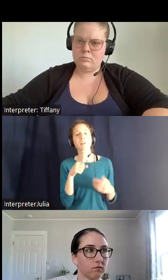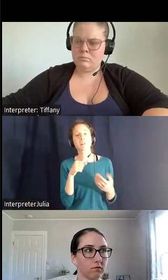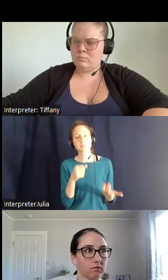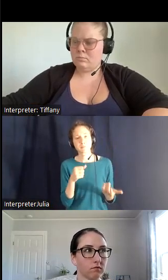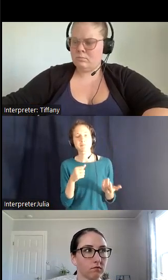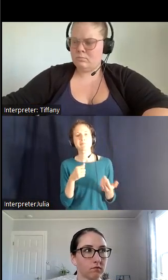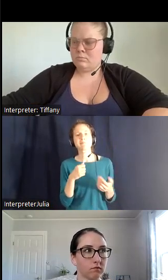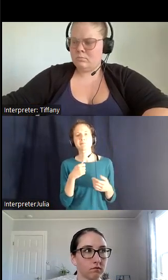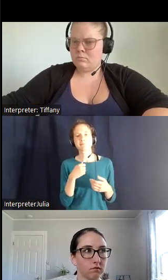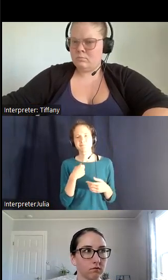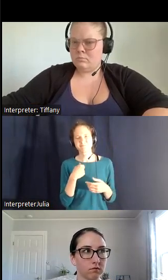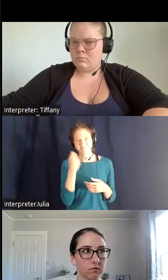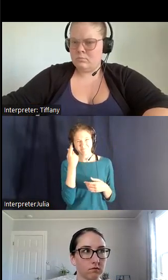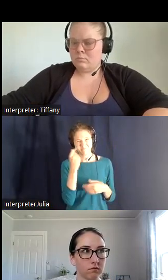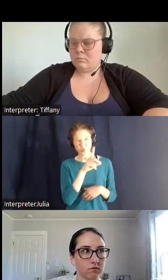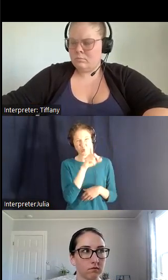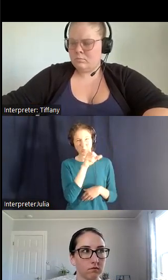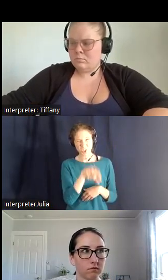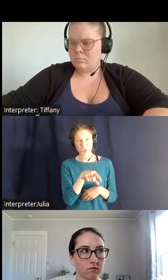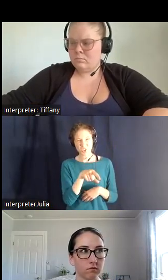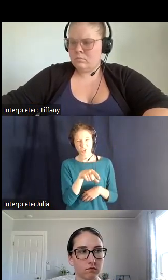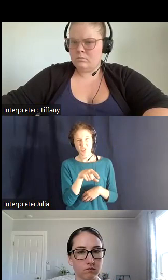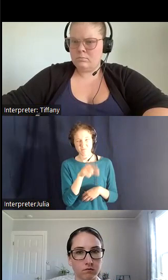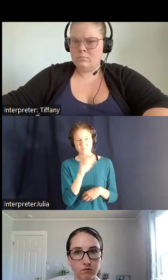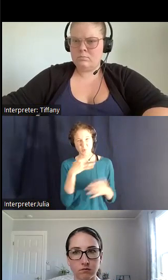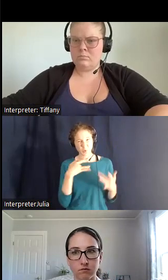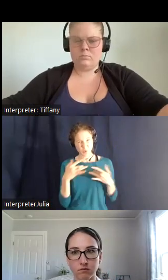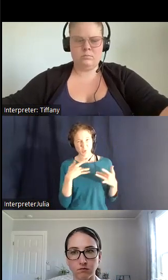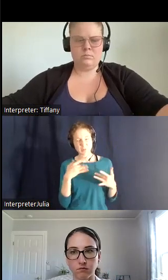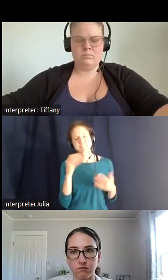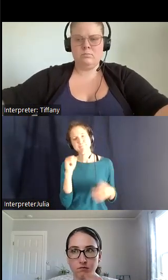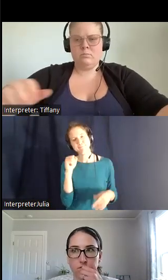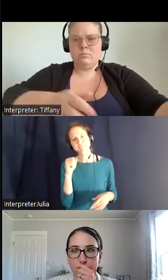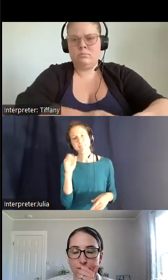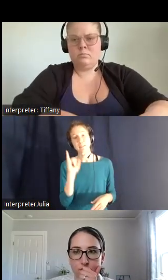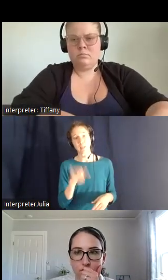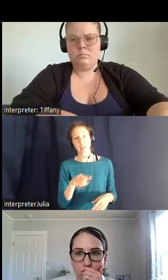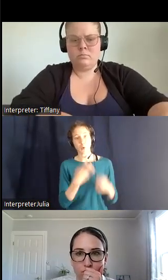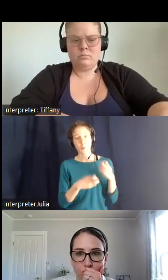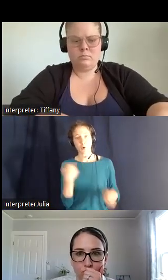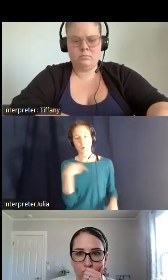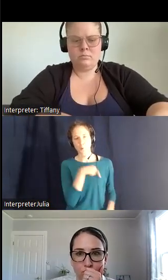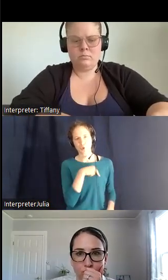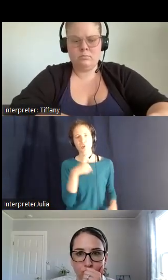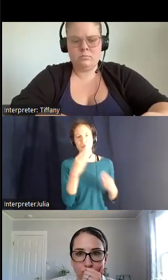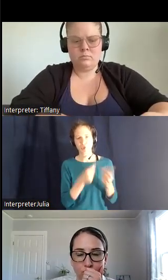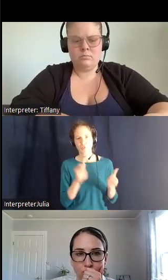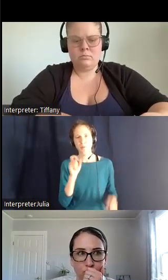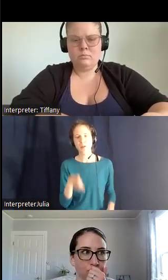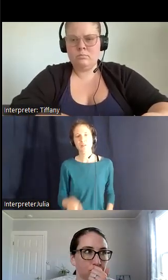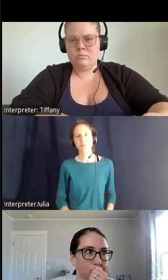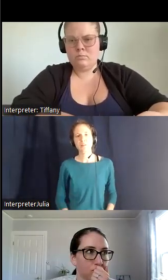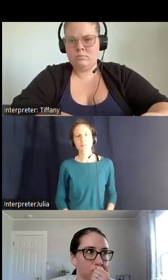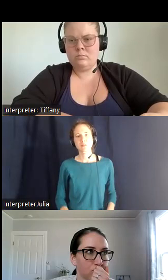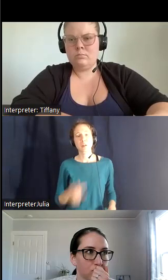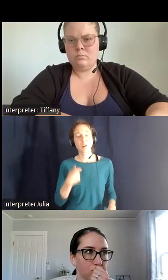the call of the question here, and that's a problem we have to solve. And I think we solve